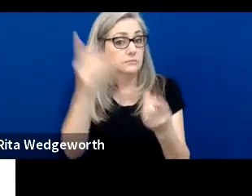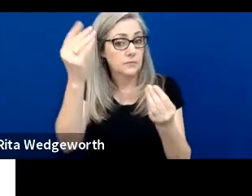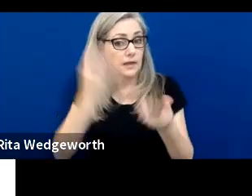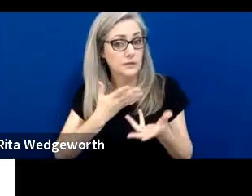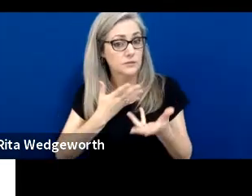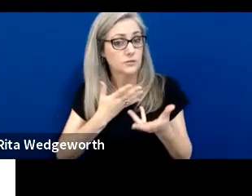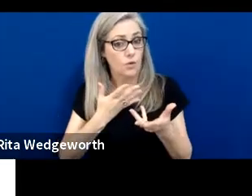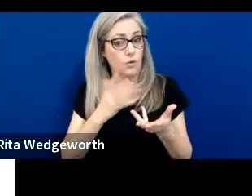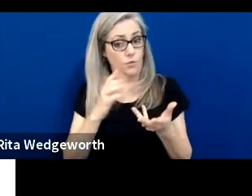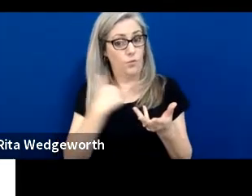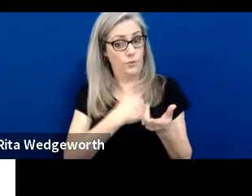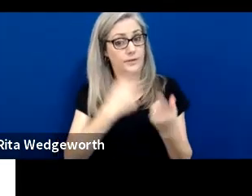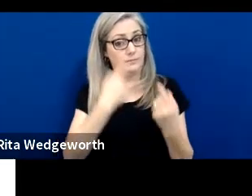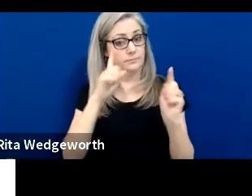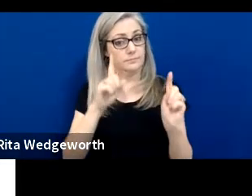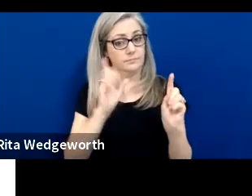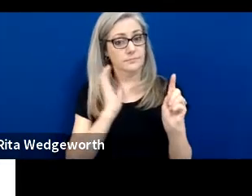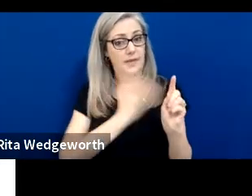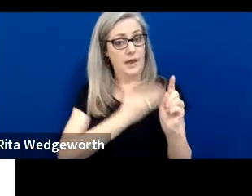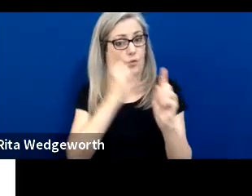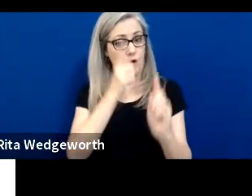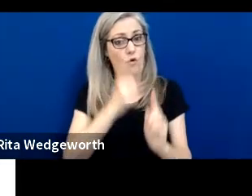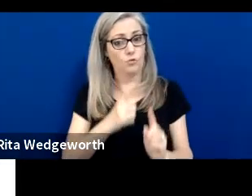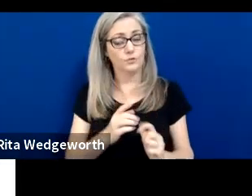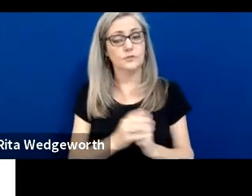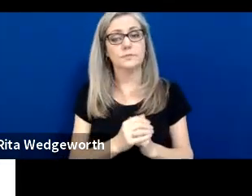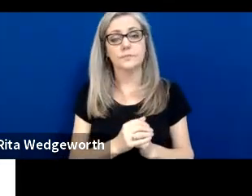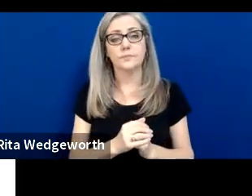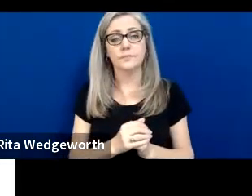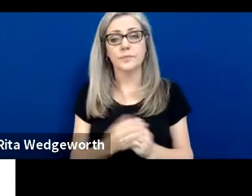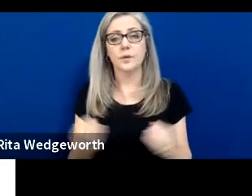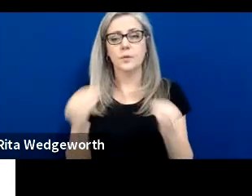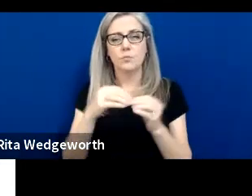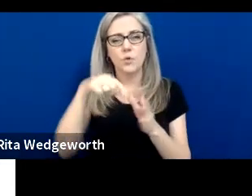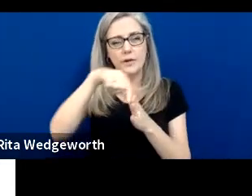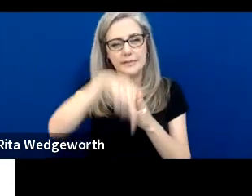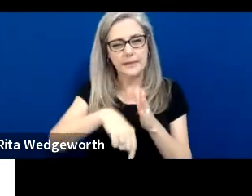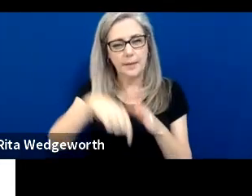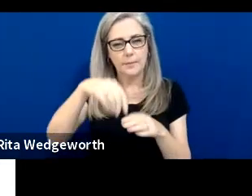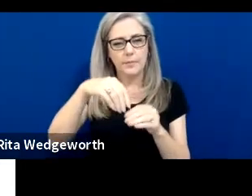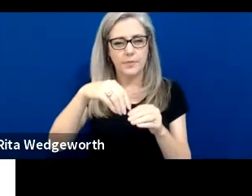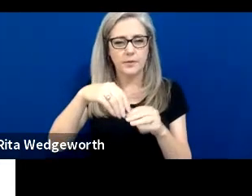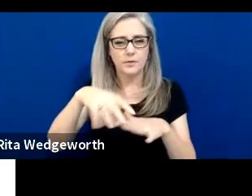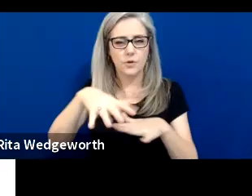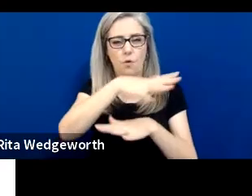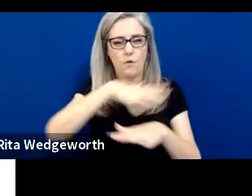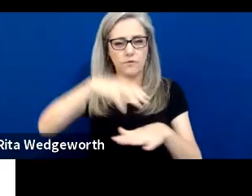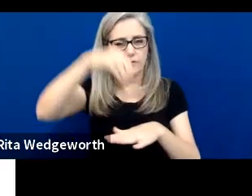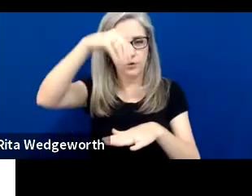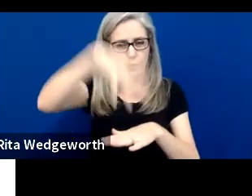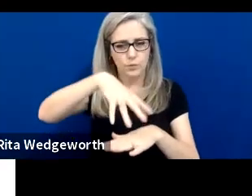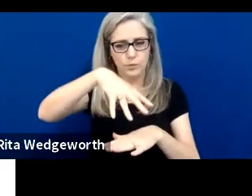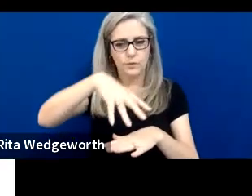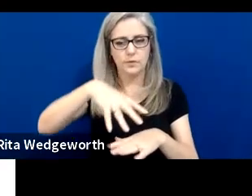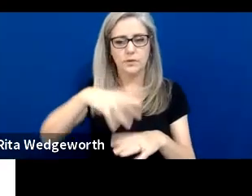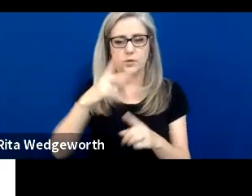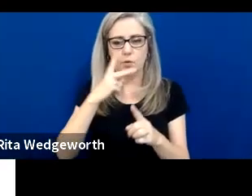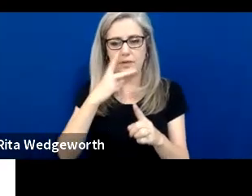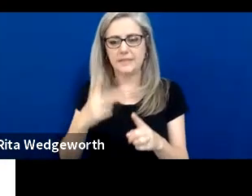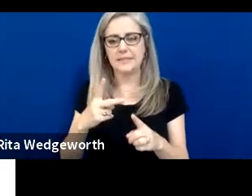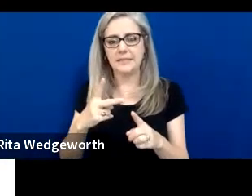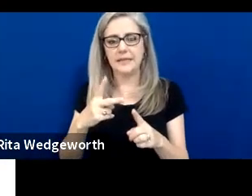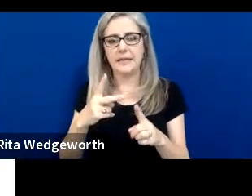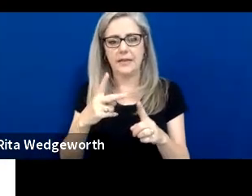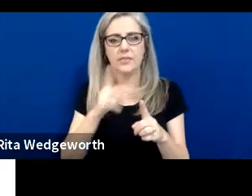that. Some more in-depth overview of the site, zooming in now to the